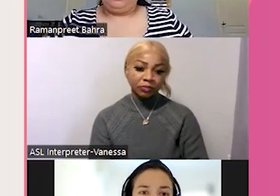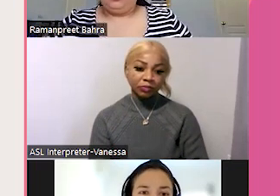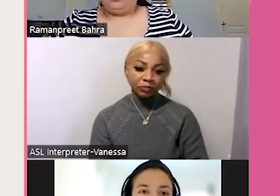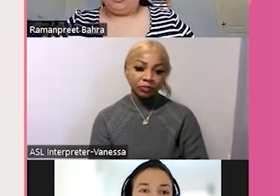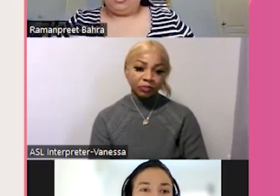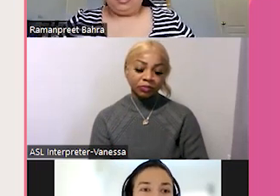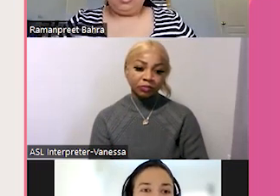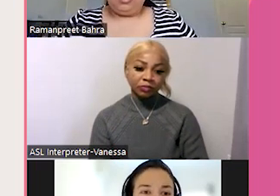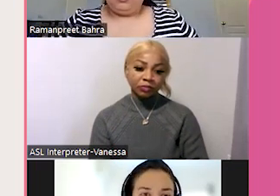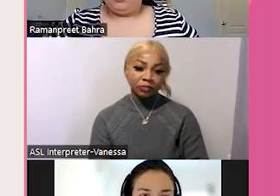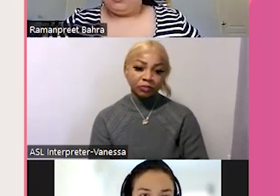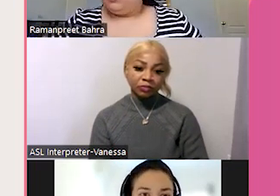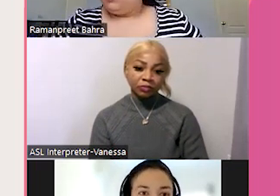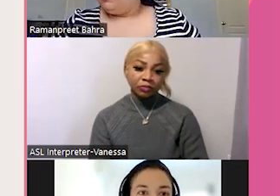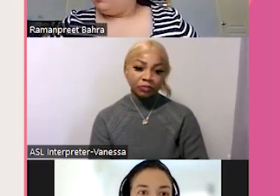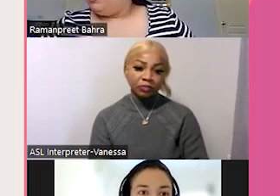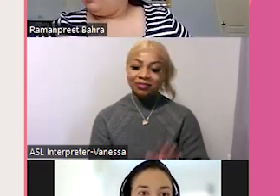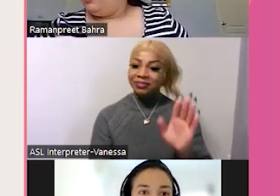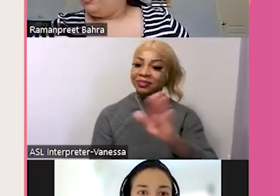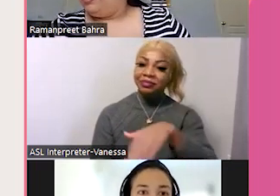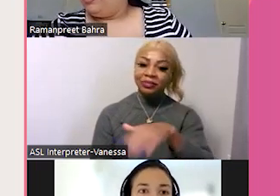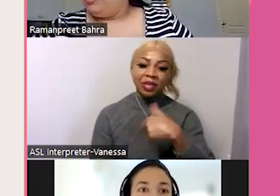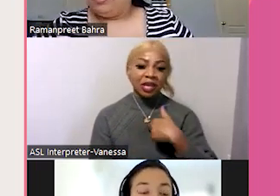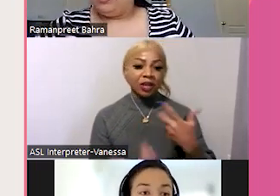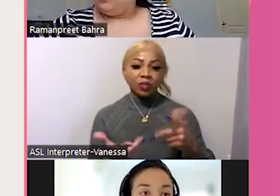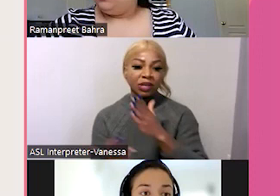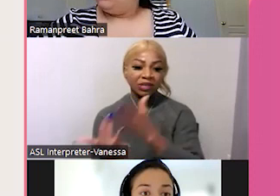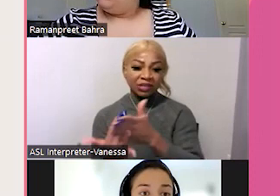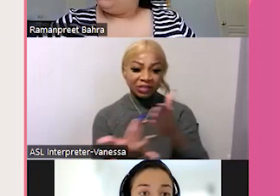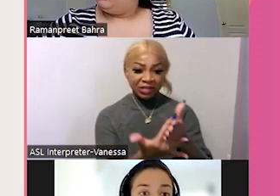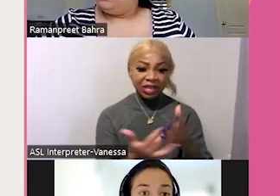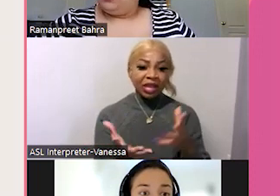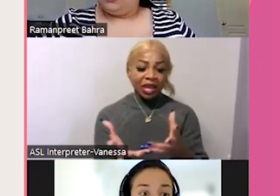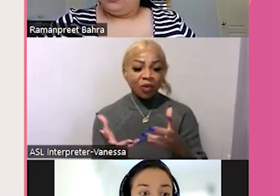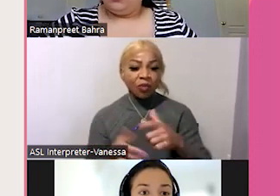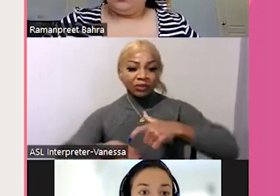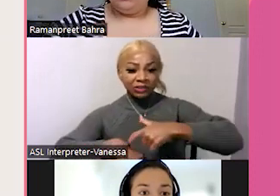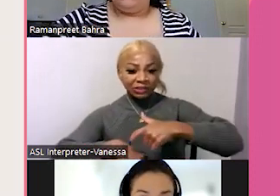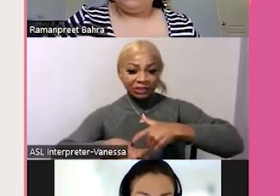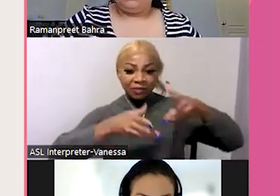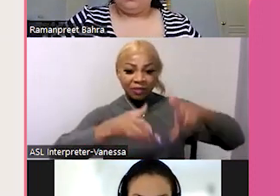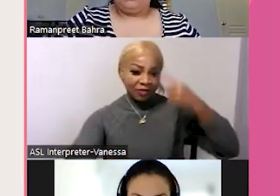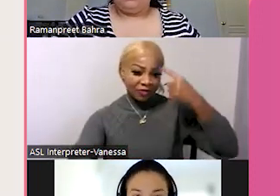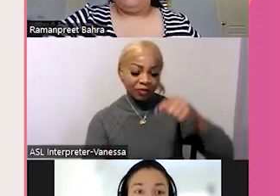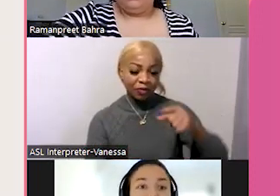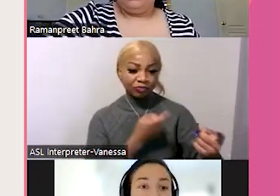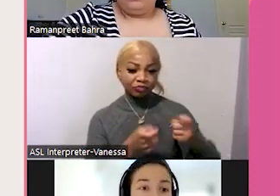Kelsey and Raman, I don't want to interrupt. I just wanted to ask that we'd love to leave some time for a Q&A. There's so